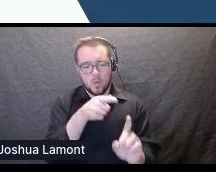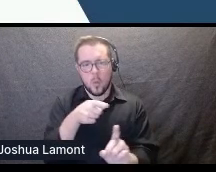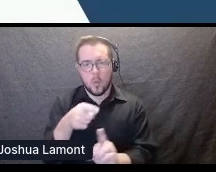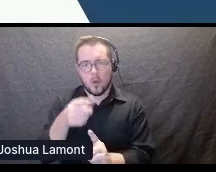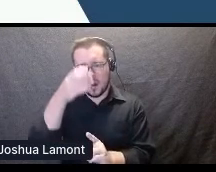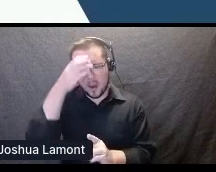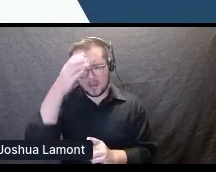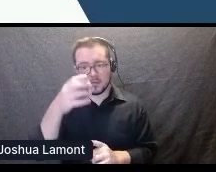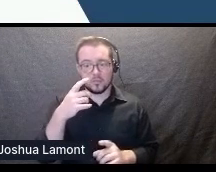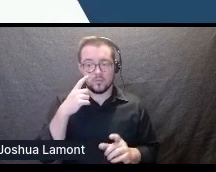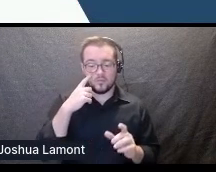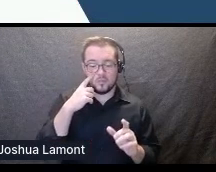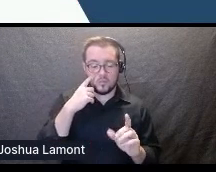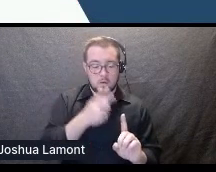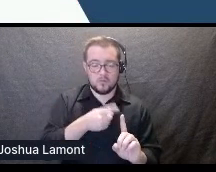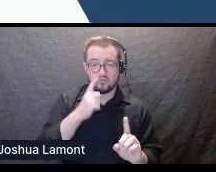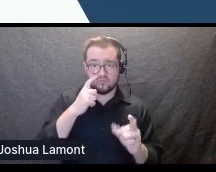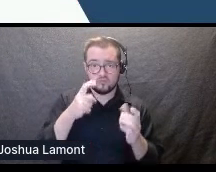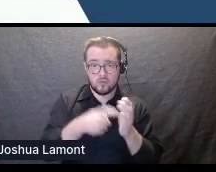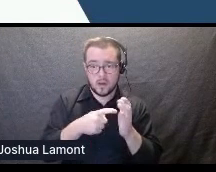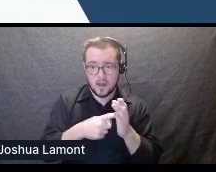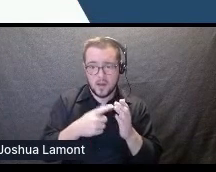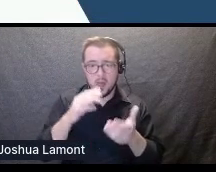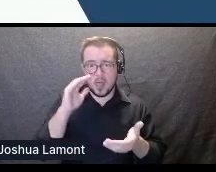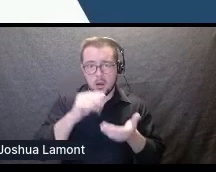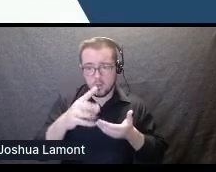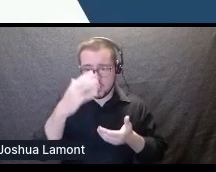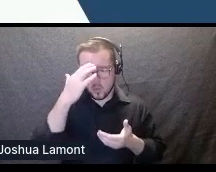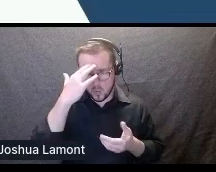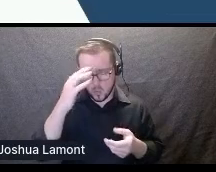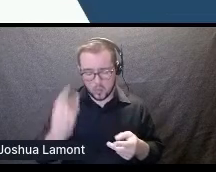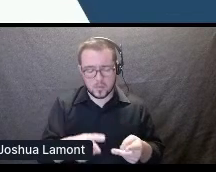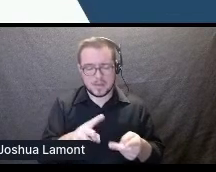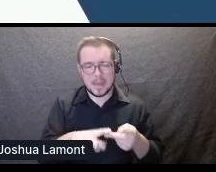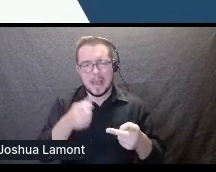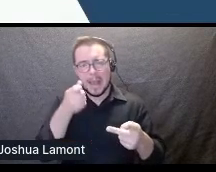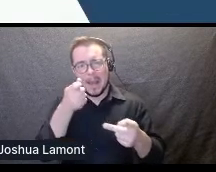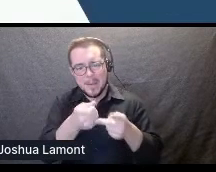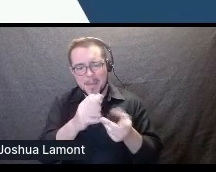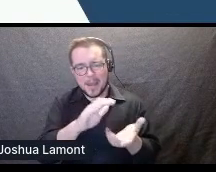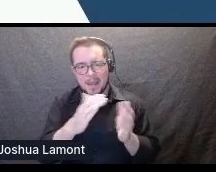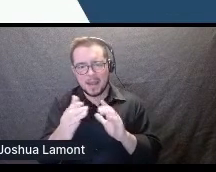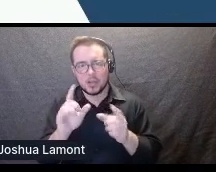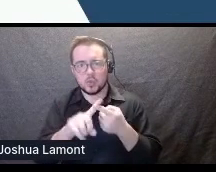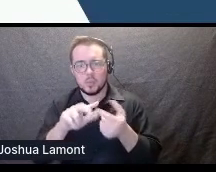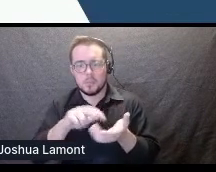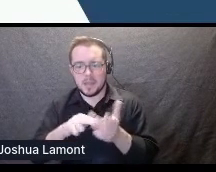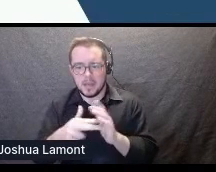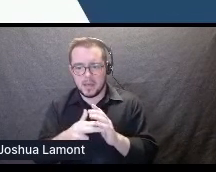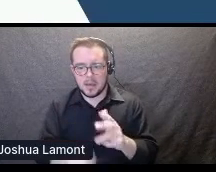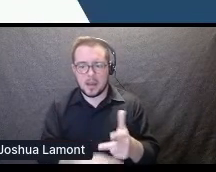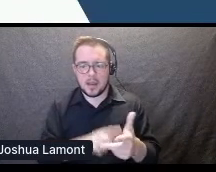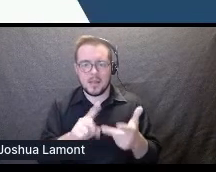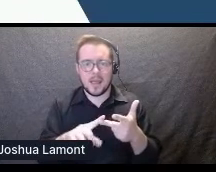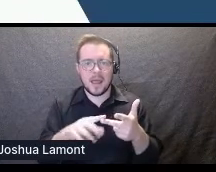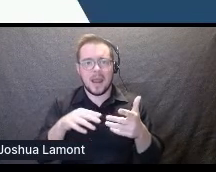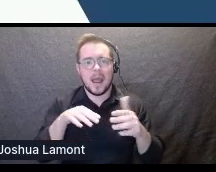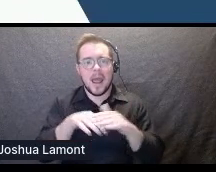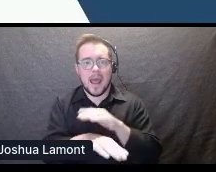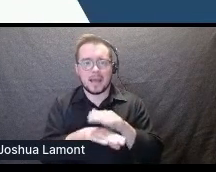you know, to think about impact over intent, and then to consider that access benefits everyone.